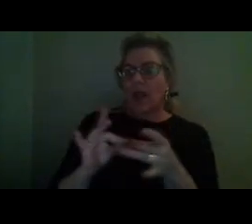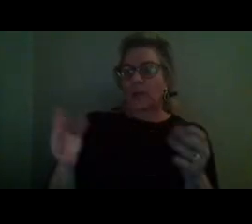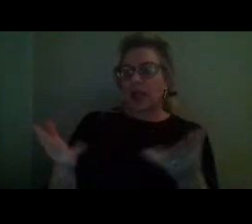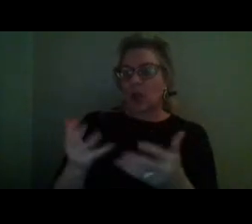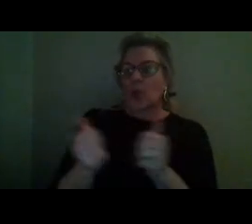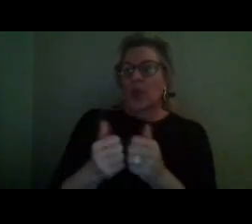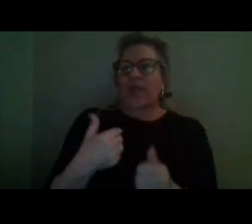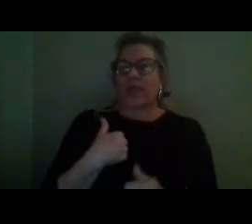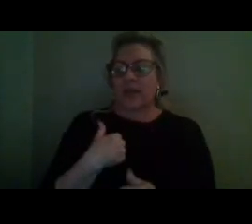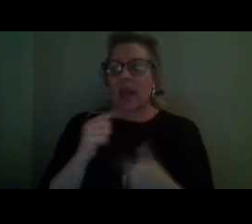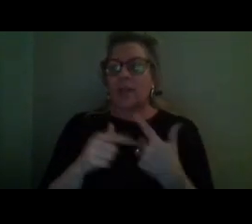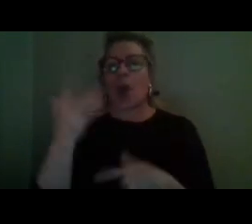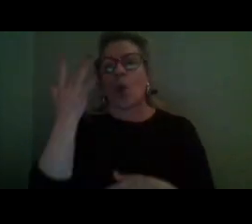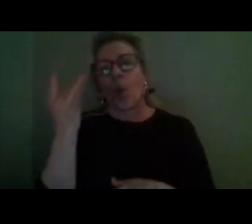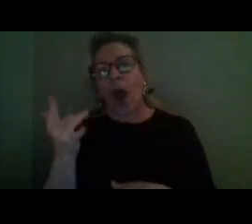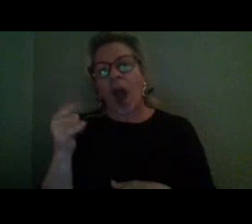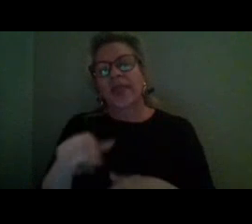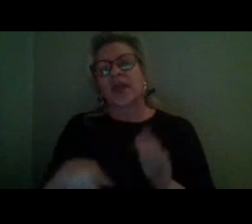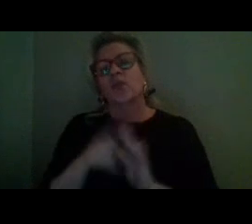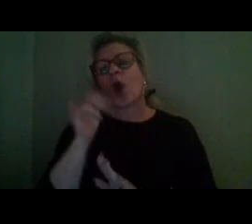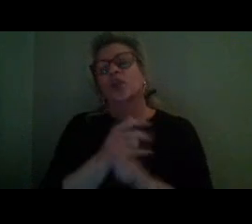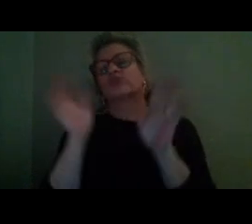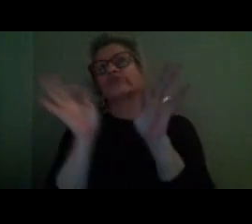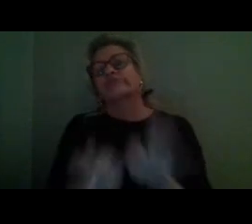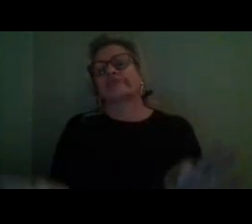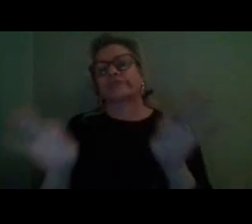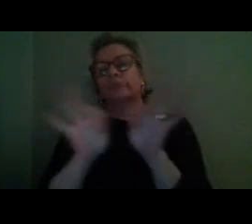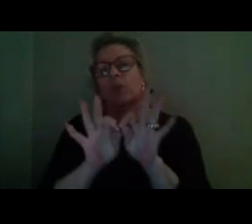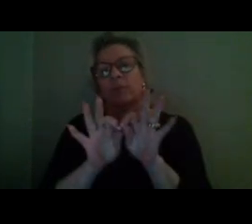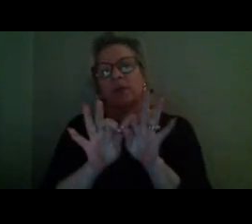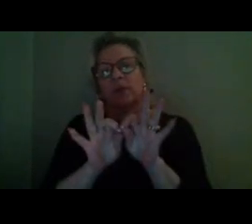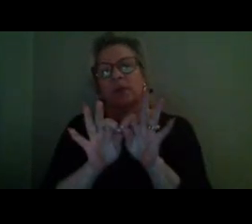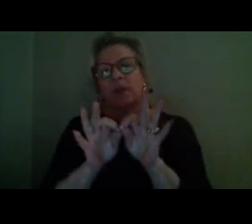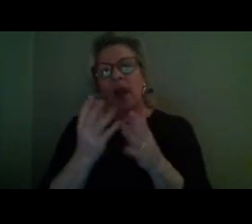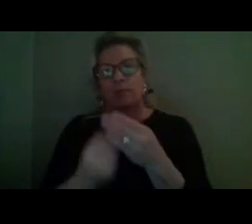me about why this project is so important.